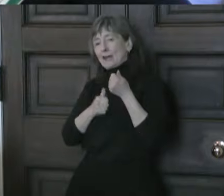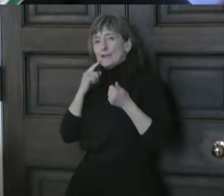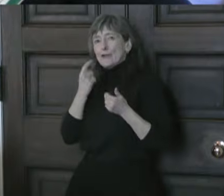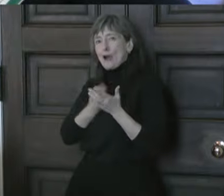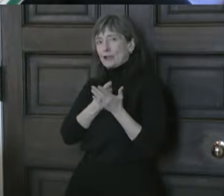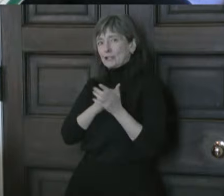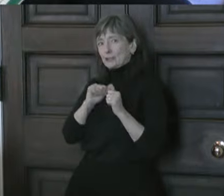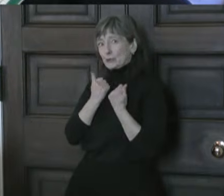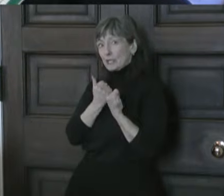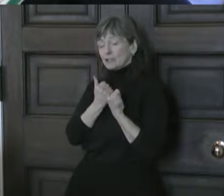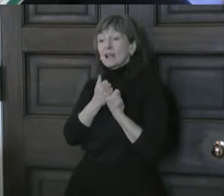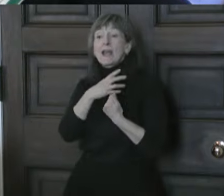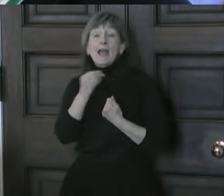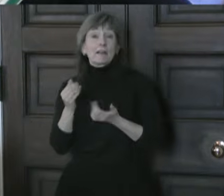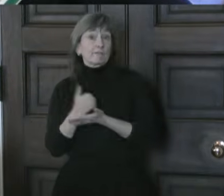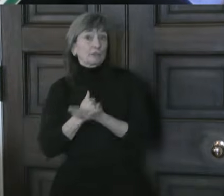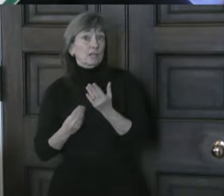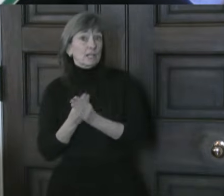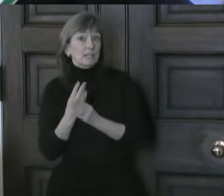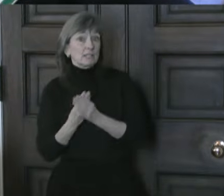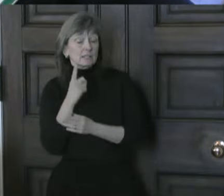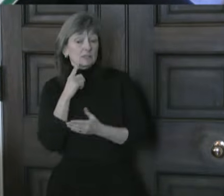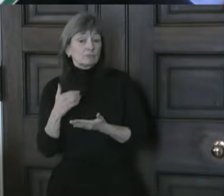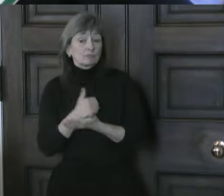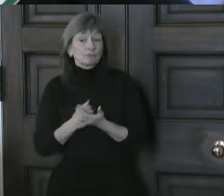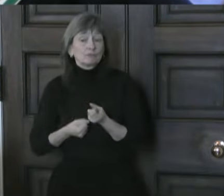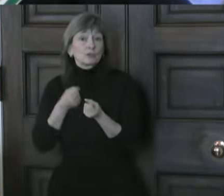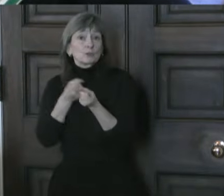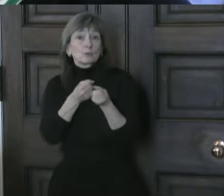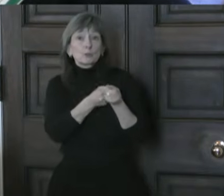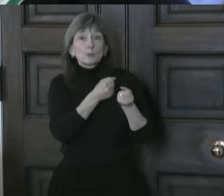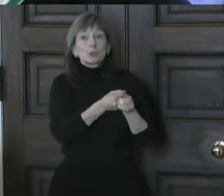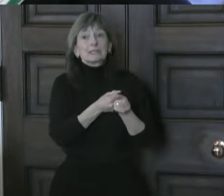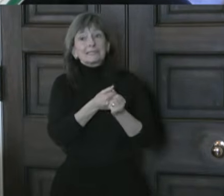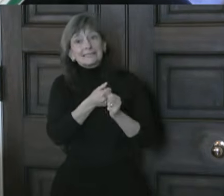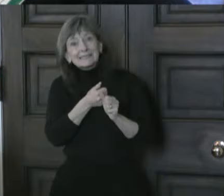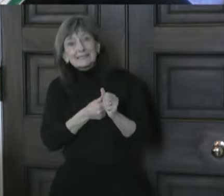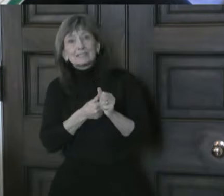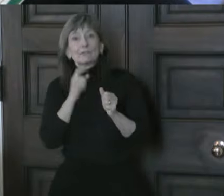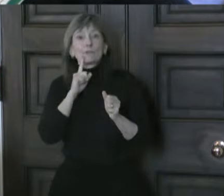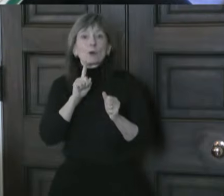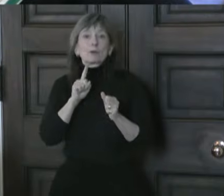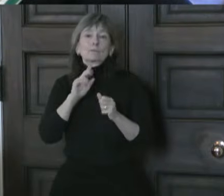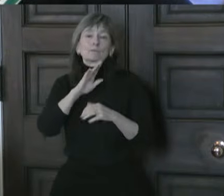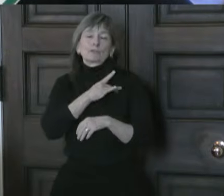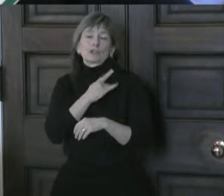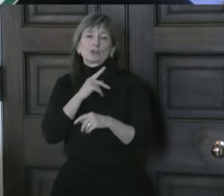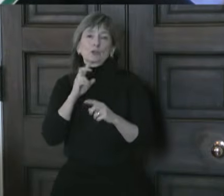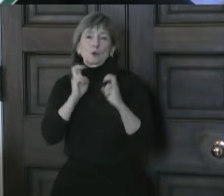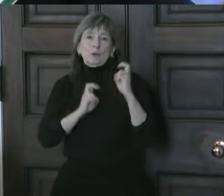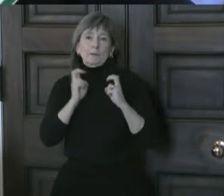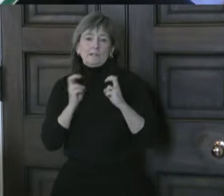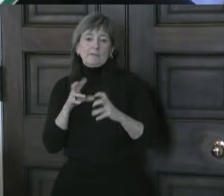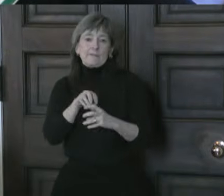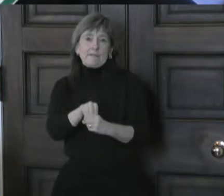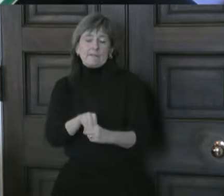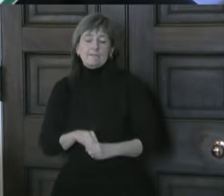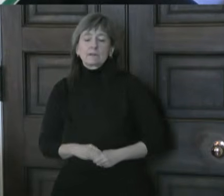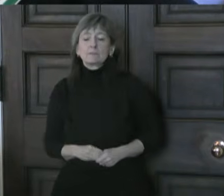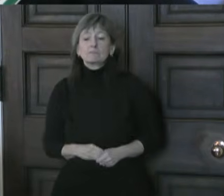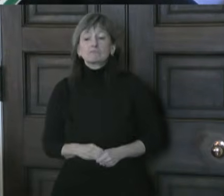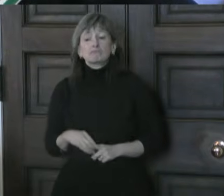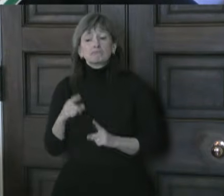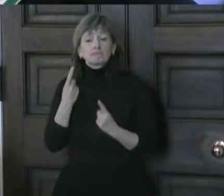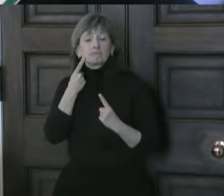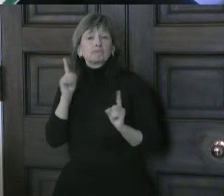and was active in fundraising efforts that supported youth participation in provincial tournaments. Ms. Winters was an